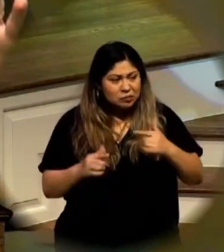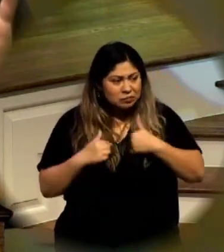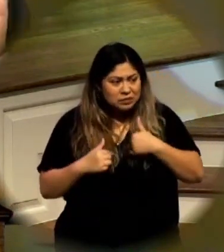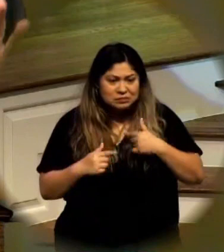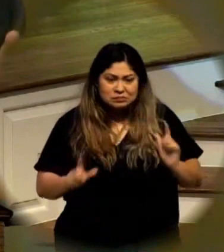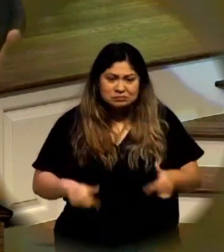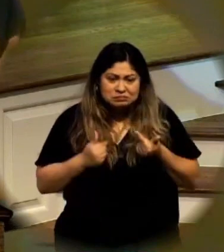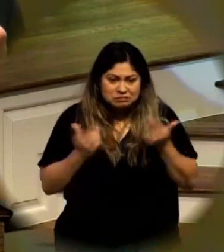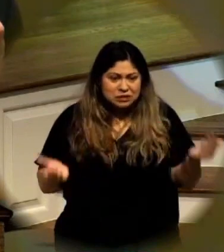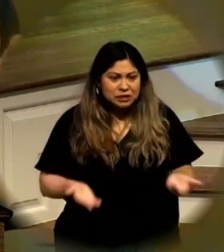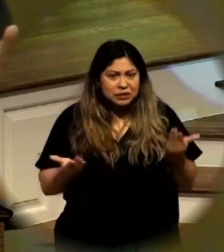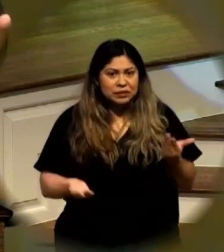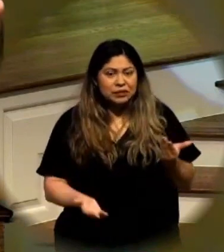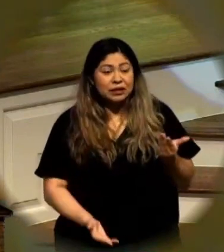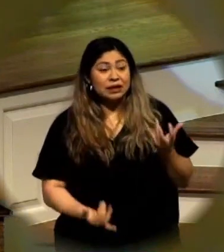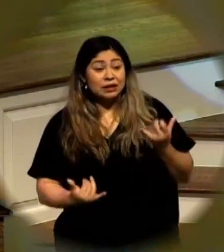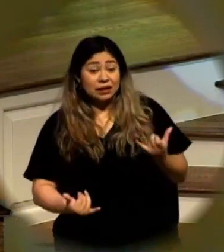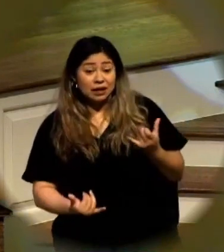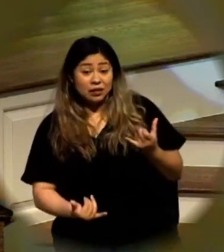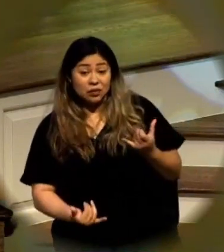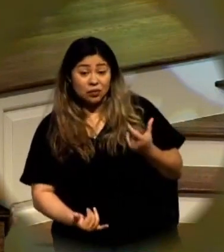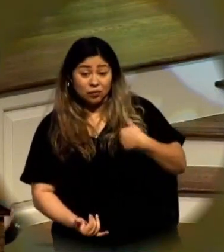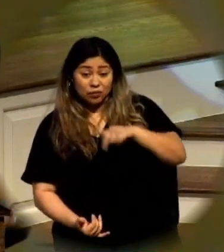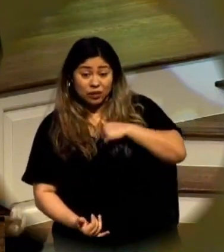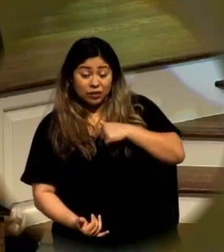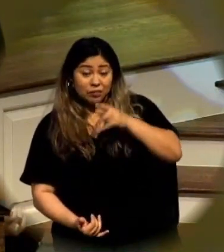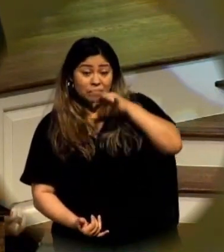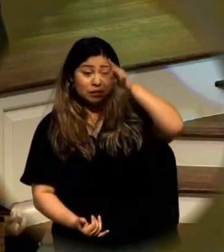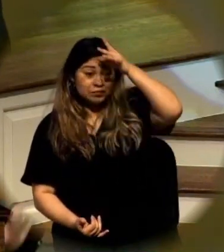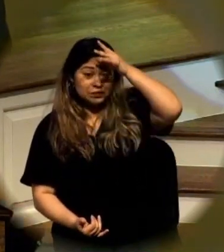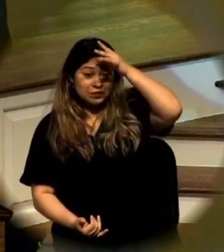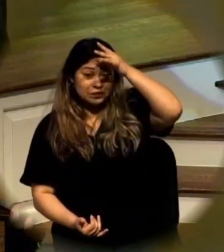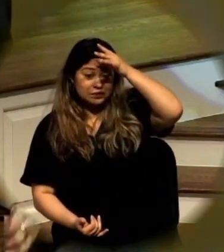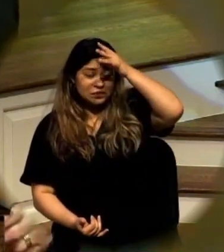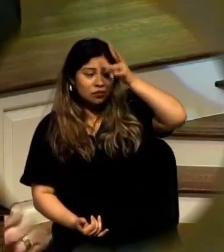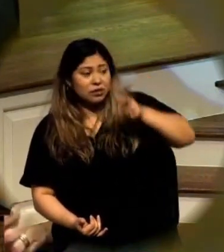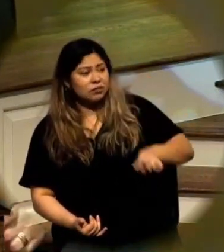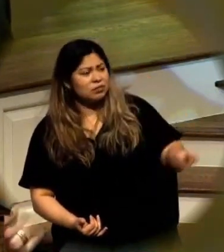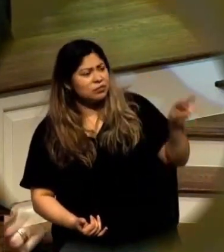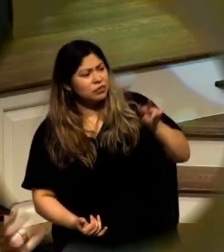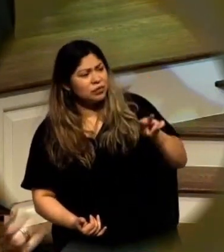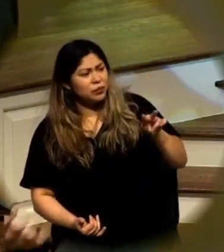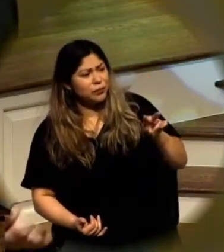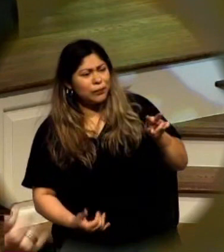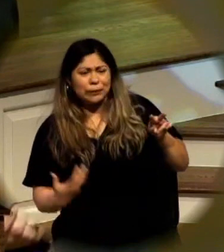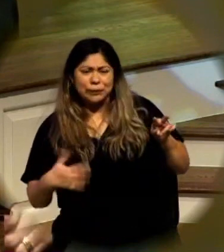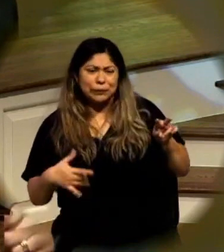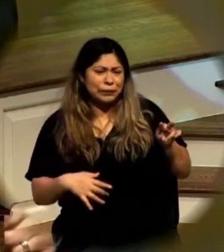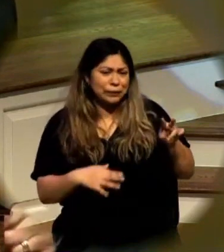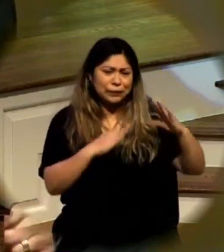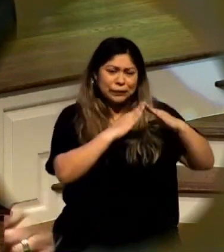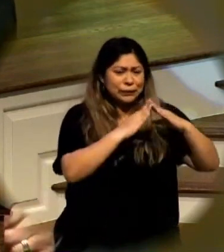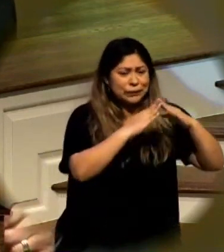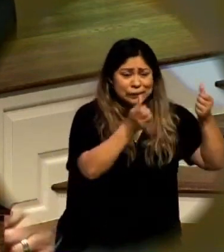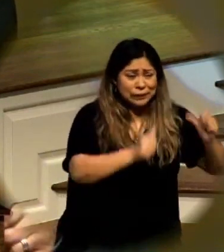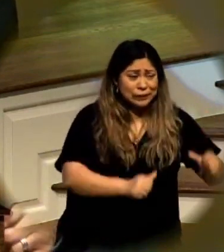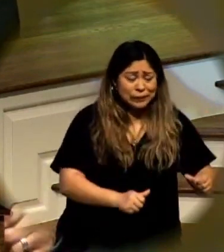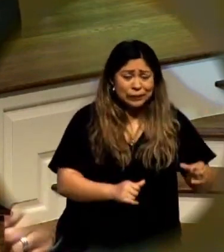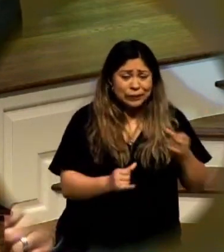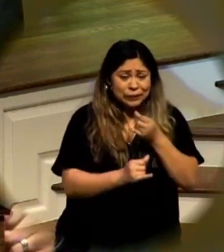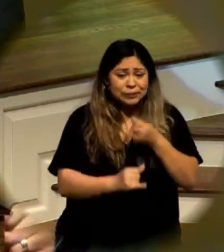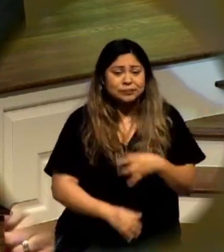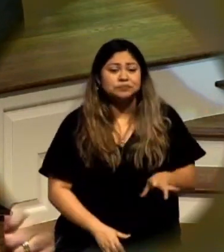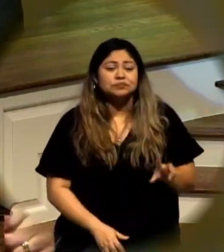eyes of a parent instead of an adventurous young couple. As we were driving through, we circled through the parking lot of First Baptist